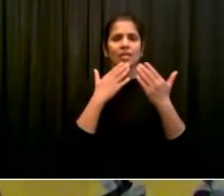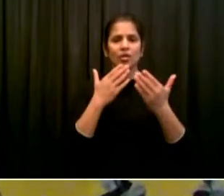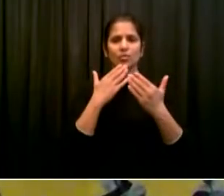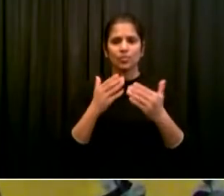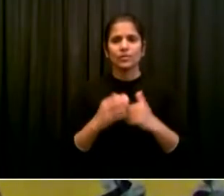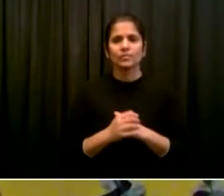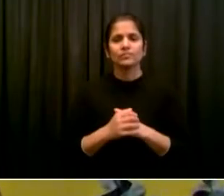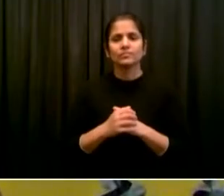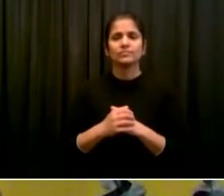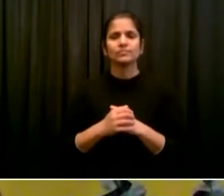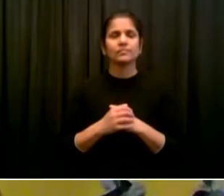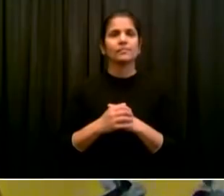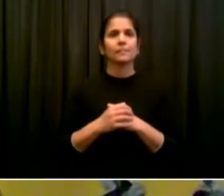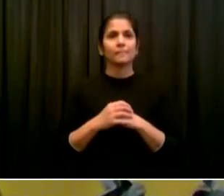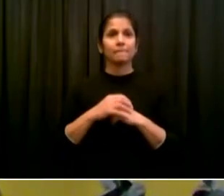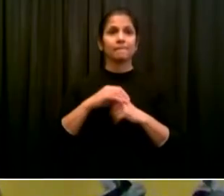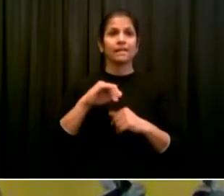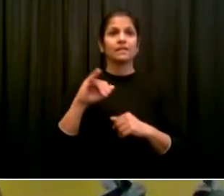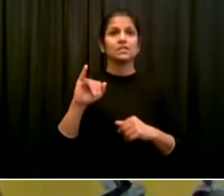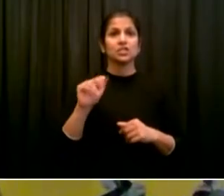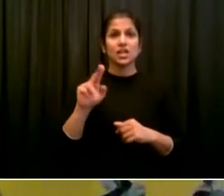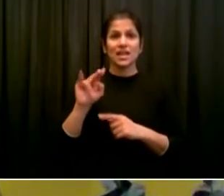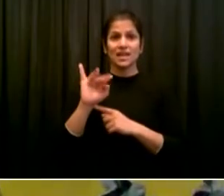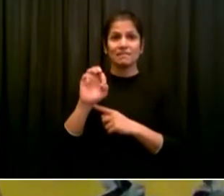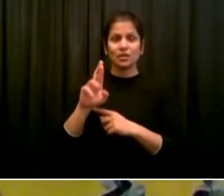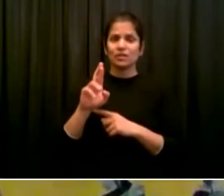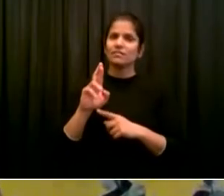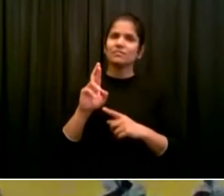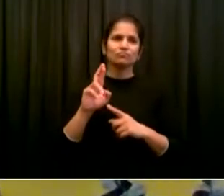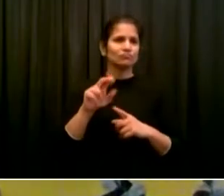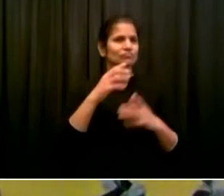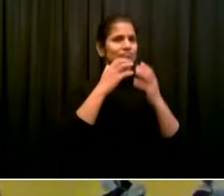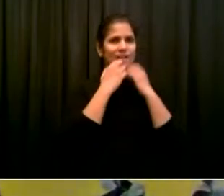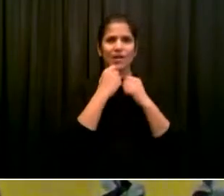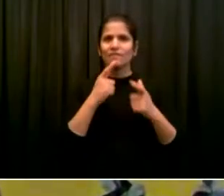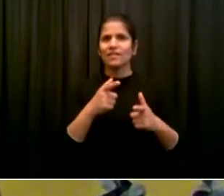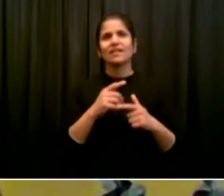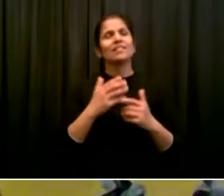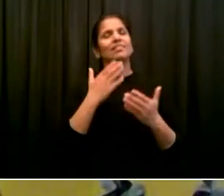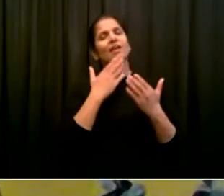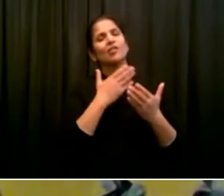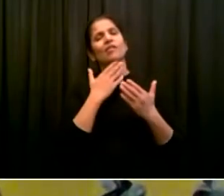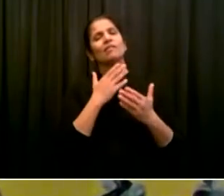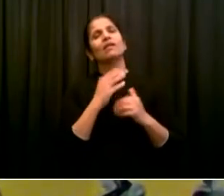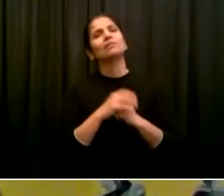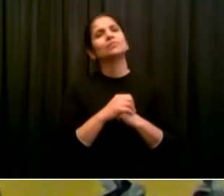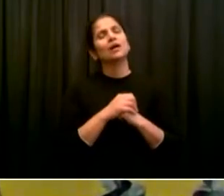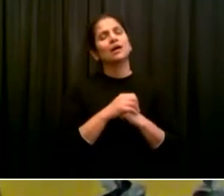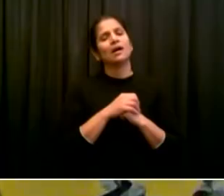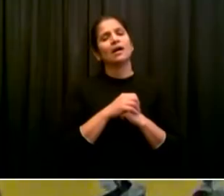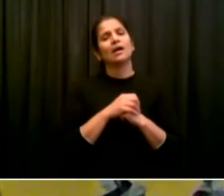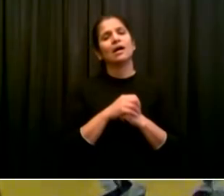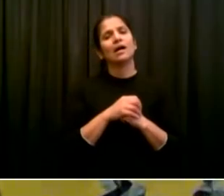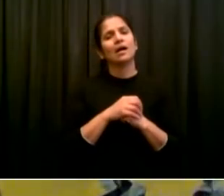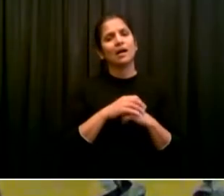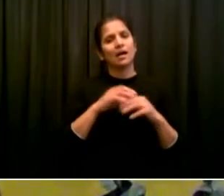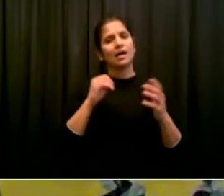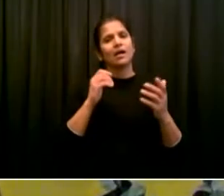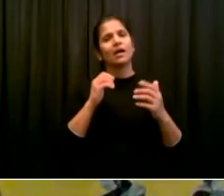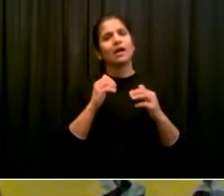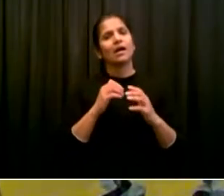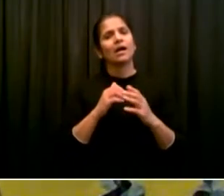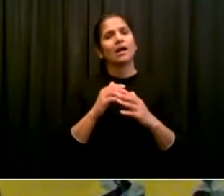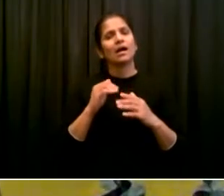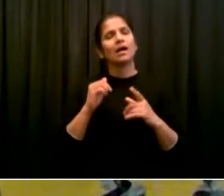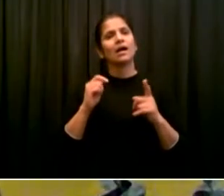has spoken to this issue wonderfully and well, as she always does. So I'm just going to add one brief statistic to the comments that